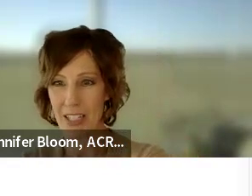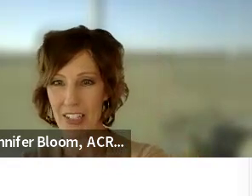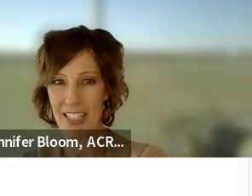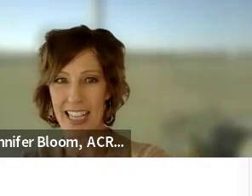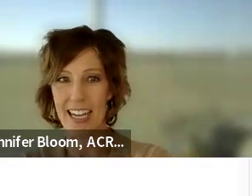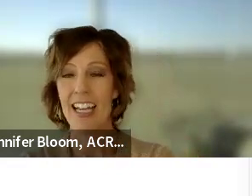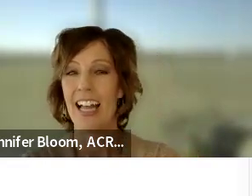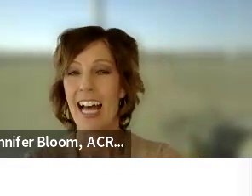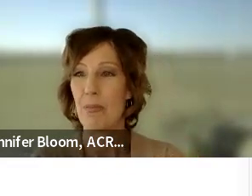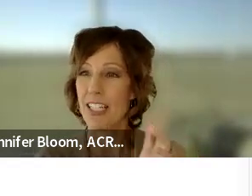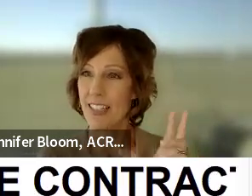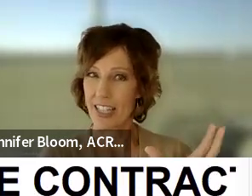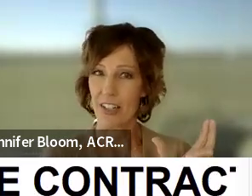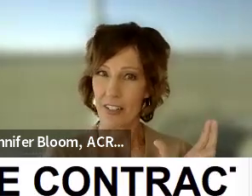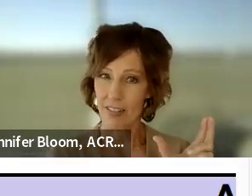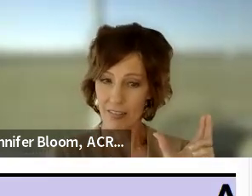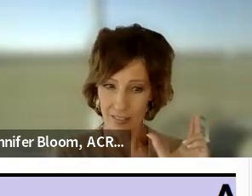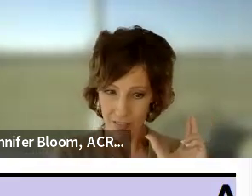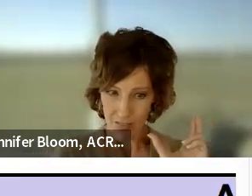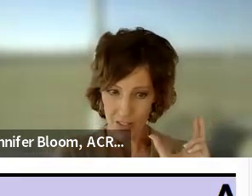to point out here is that the